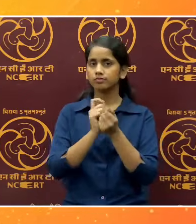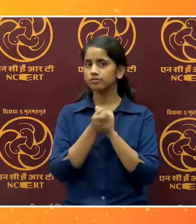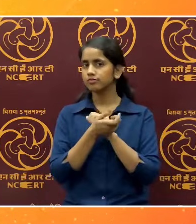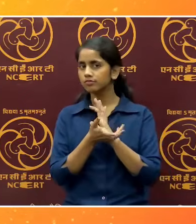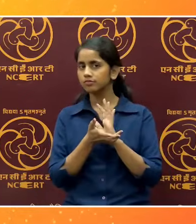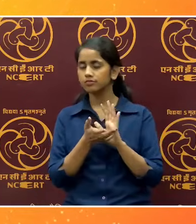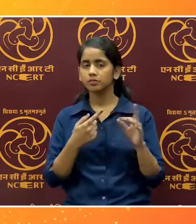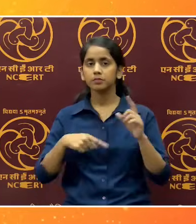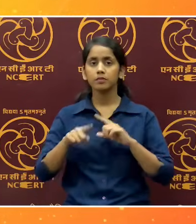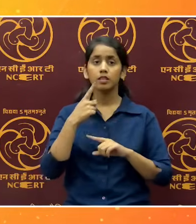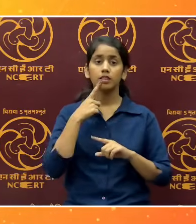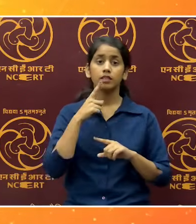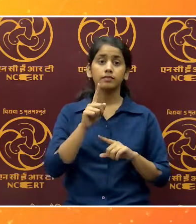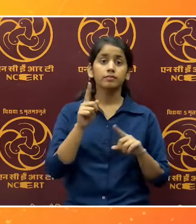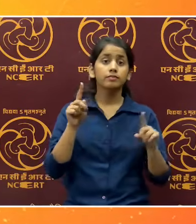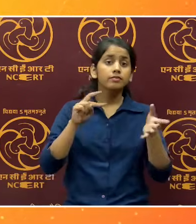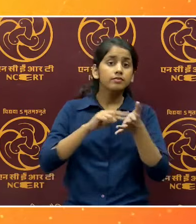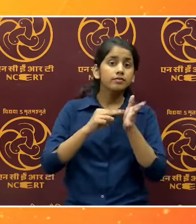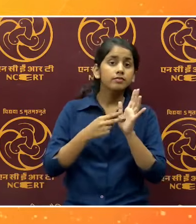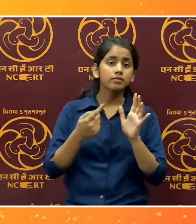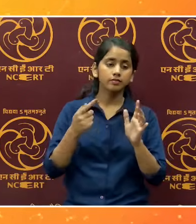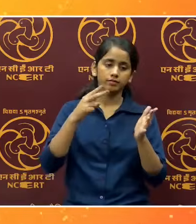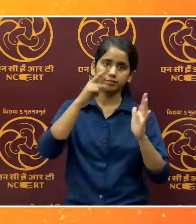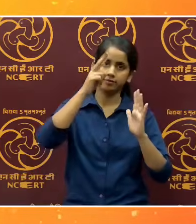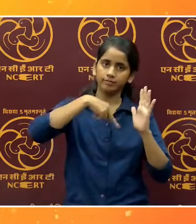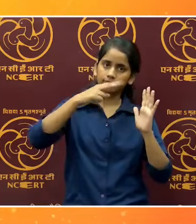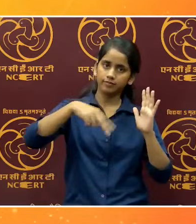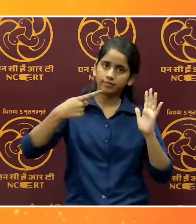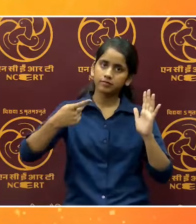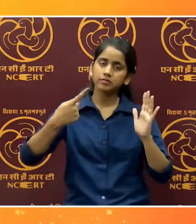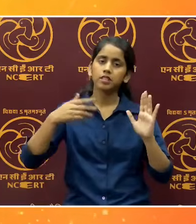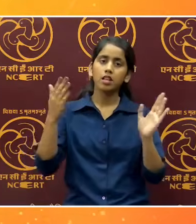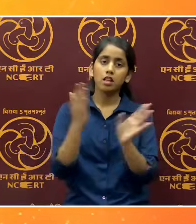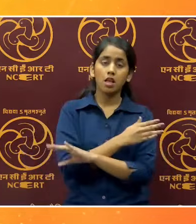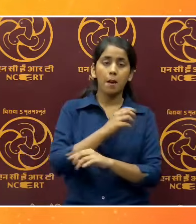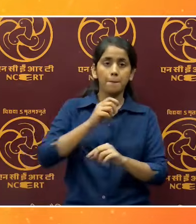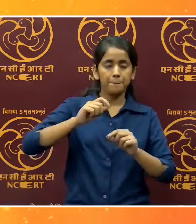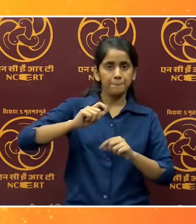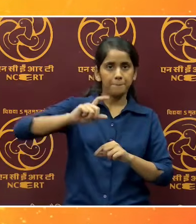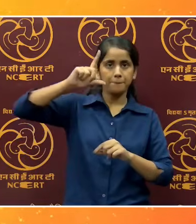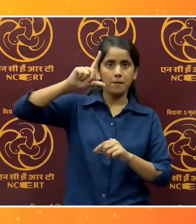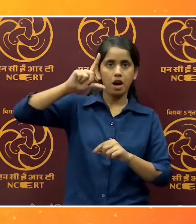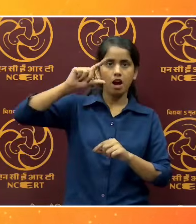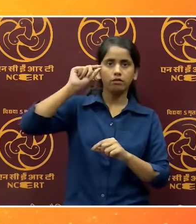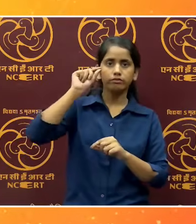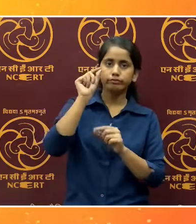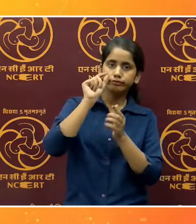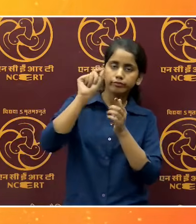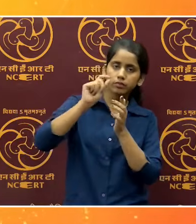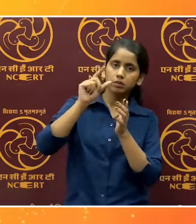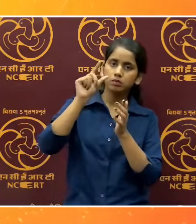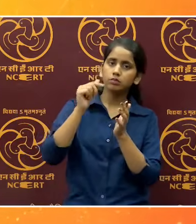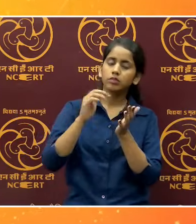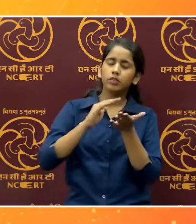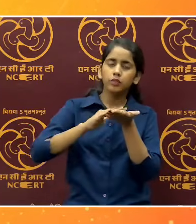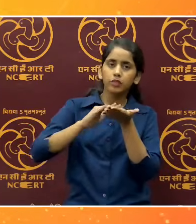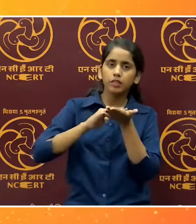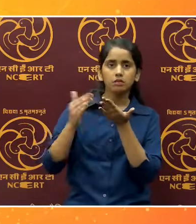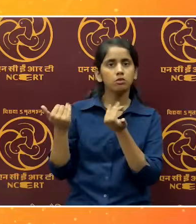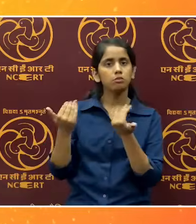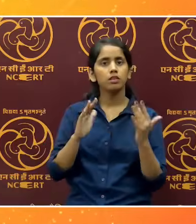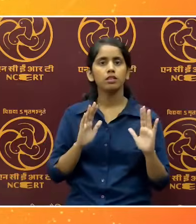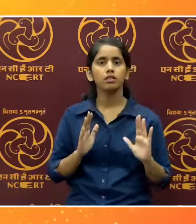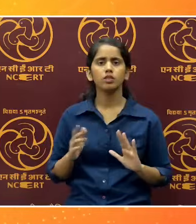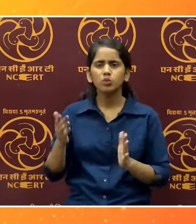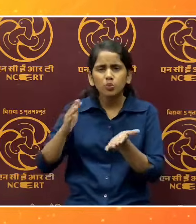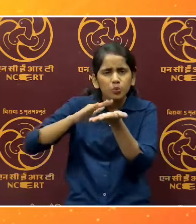can also make them read this by a bigger font, and also you can just feel it. Okay, Tanvi ma'am, can